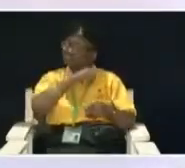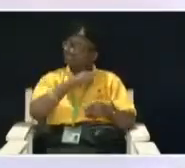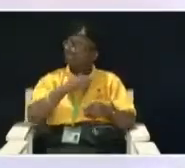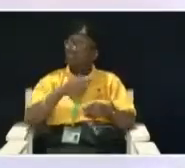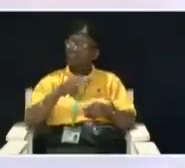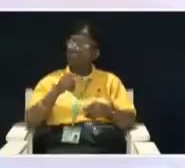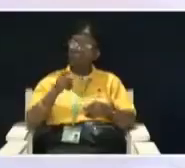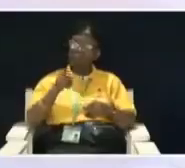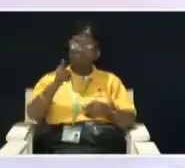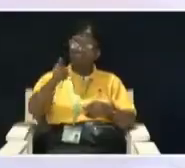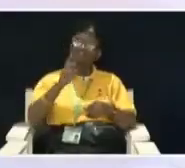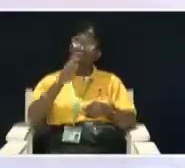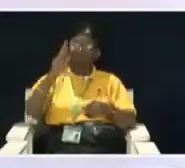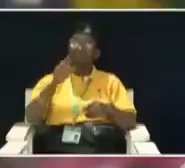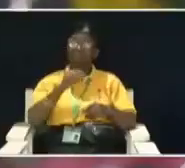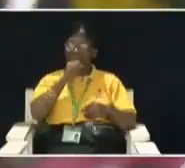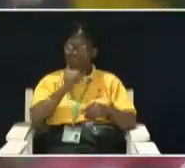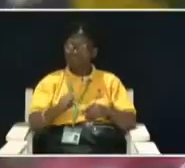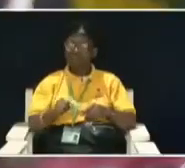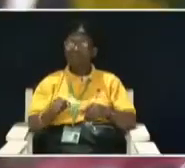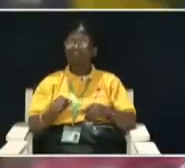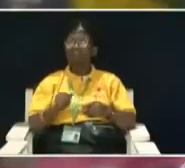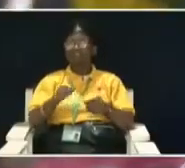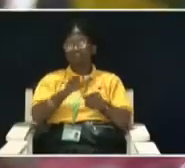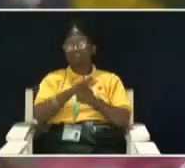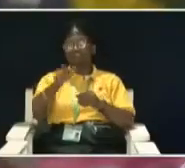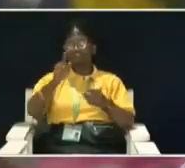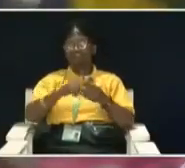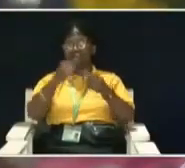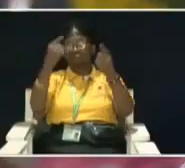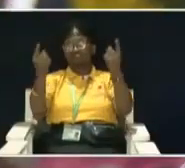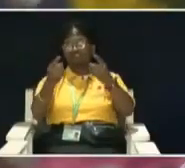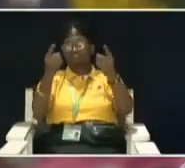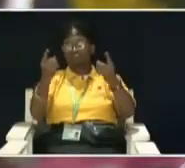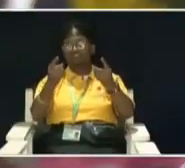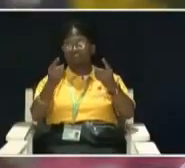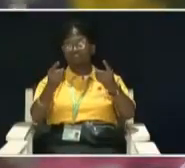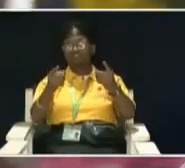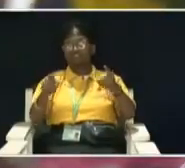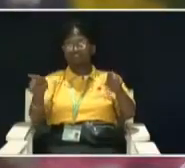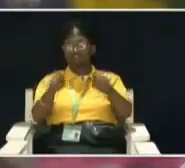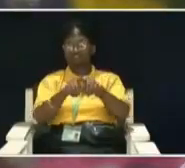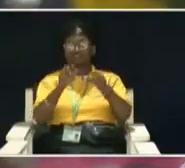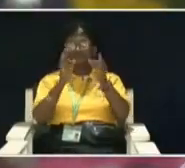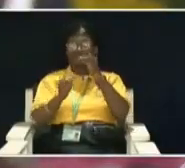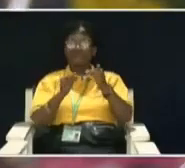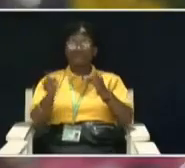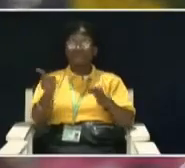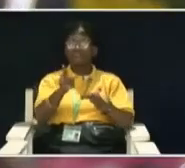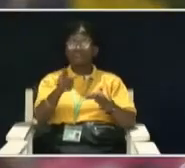and give your life to Jesus Christ if you have not done so before. 4.